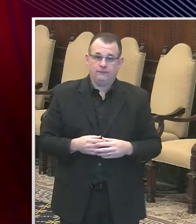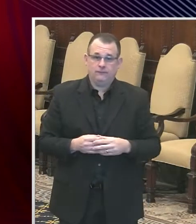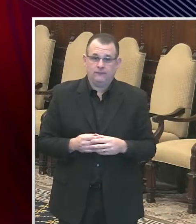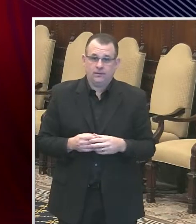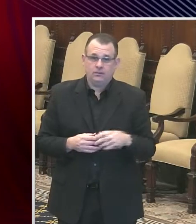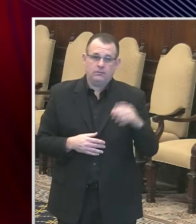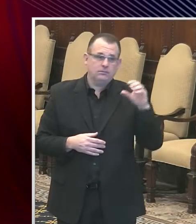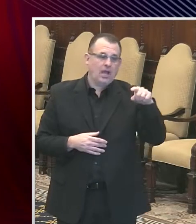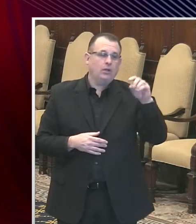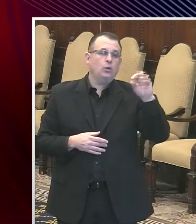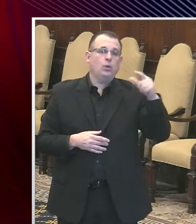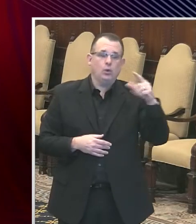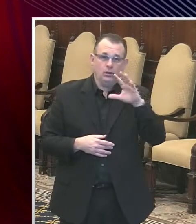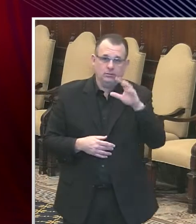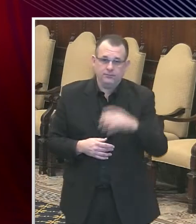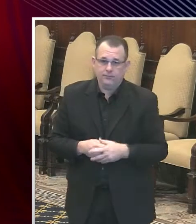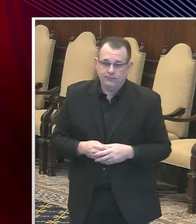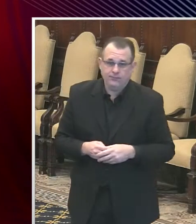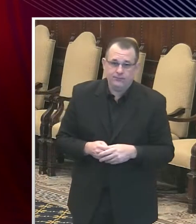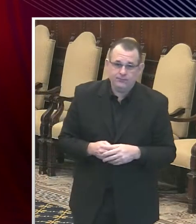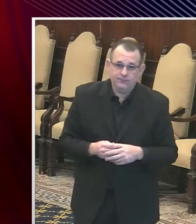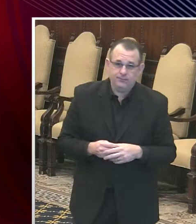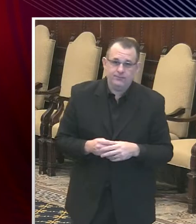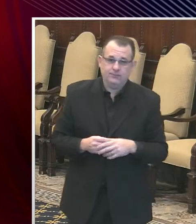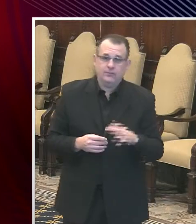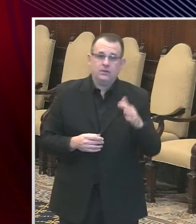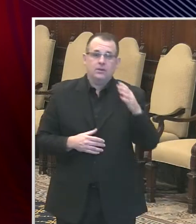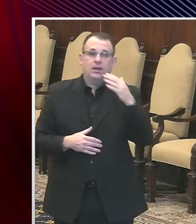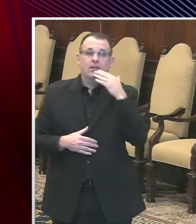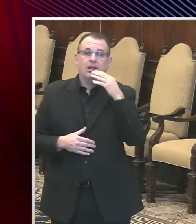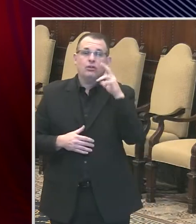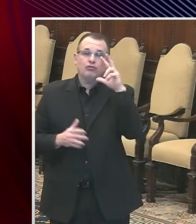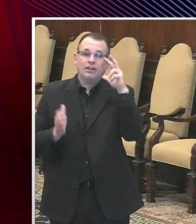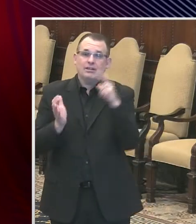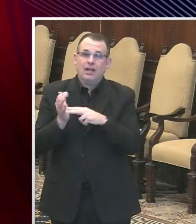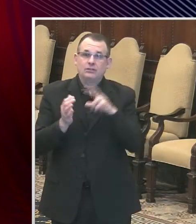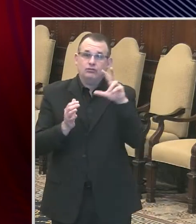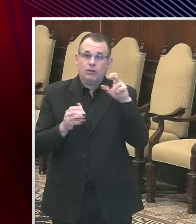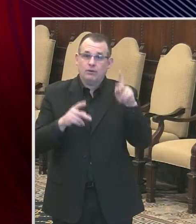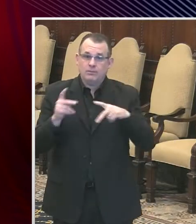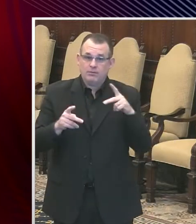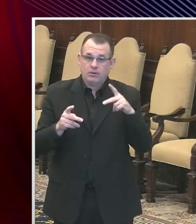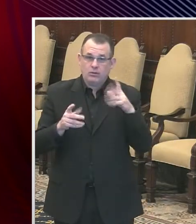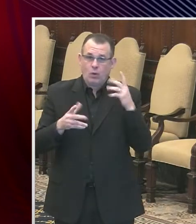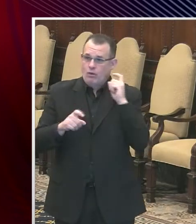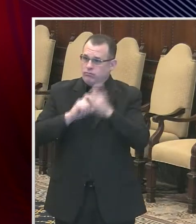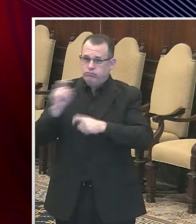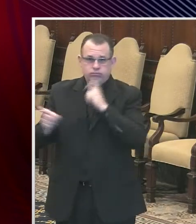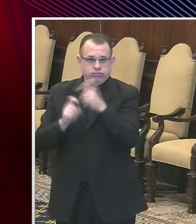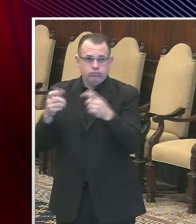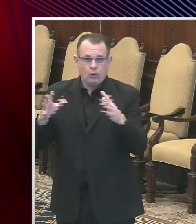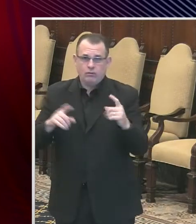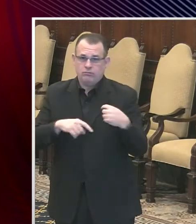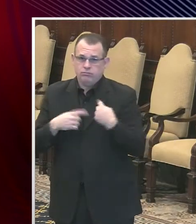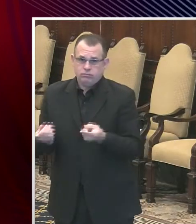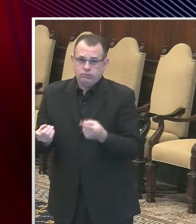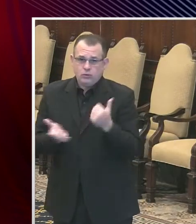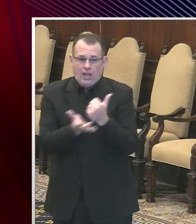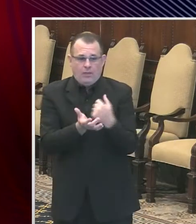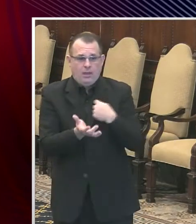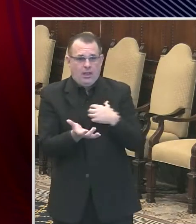COVID19fund.org. Thank you to the 3,300 people who have already chipped in and donated what they can towards this